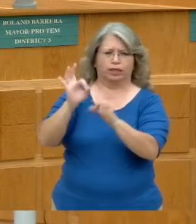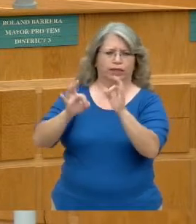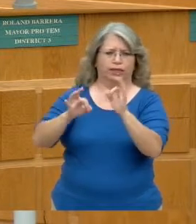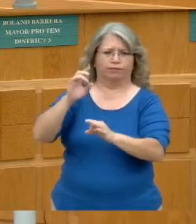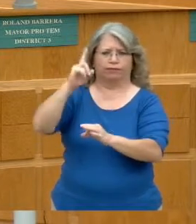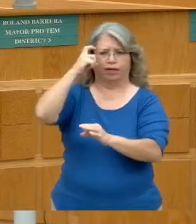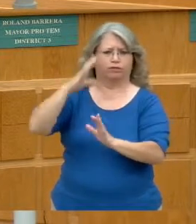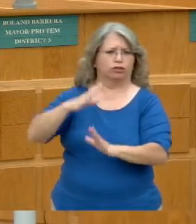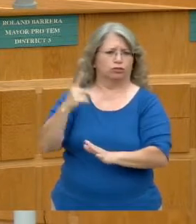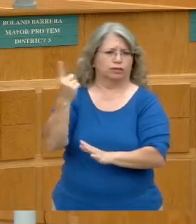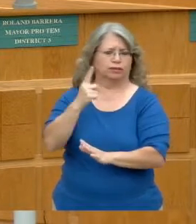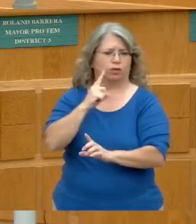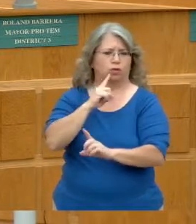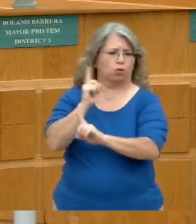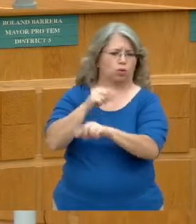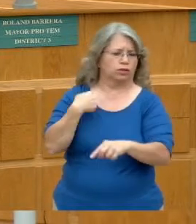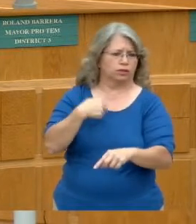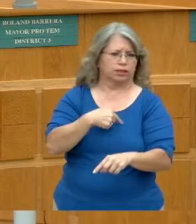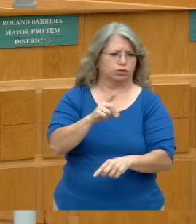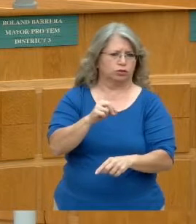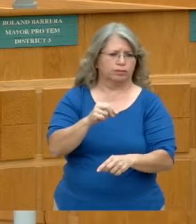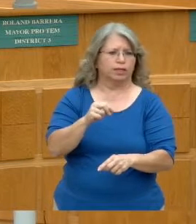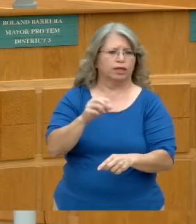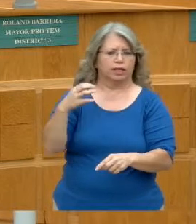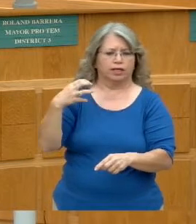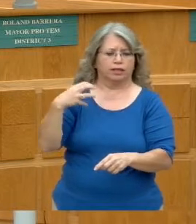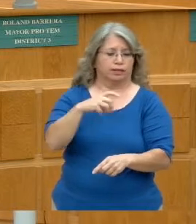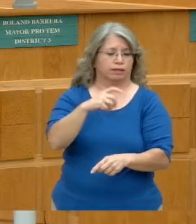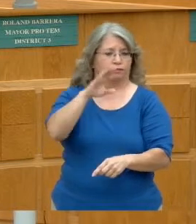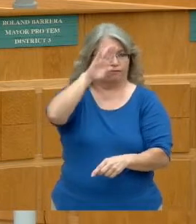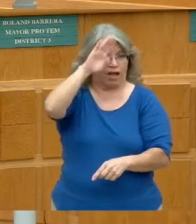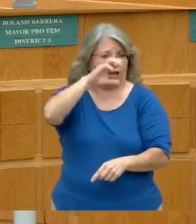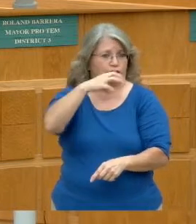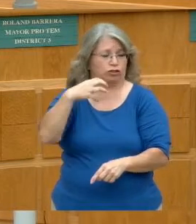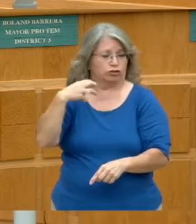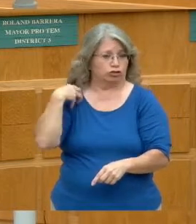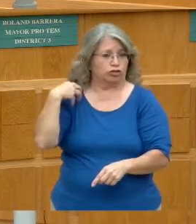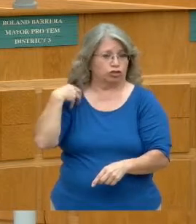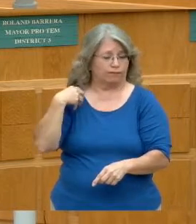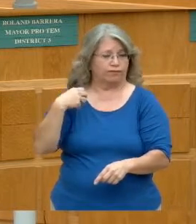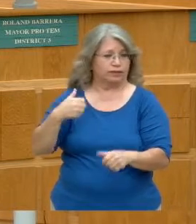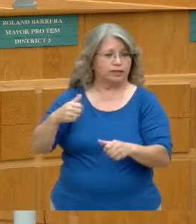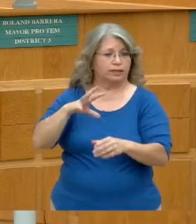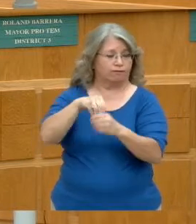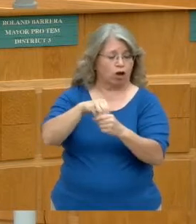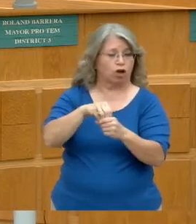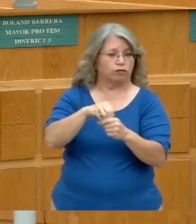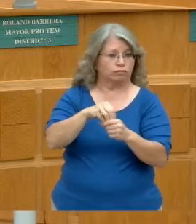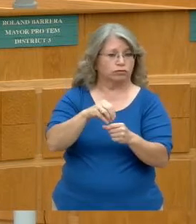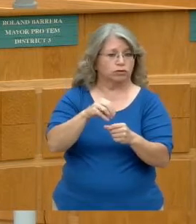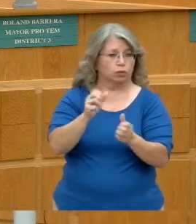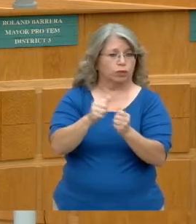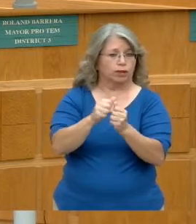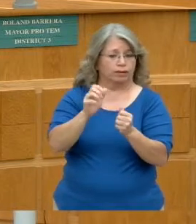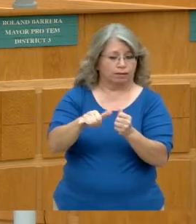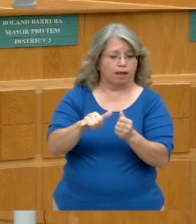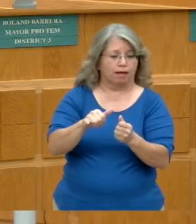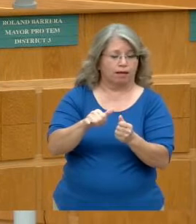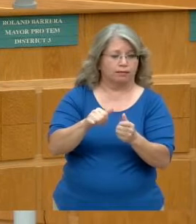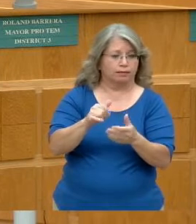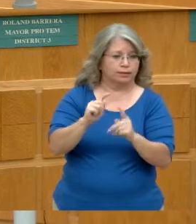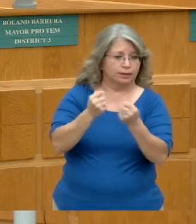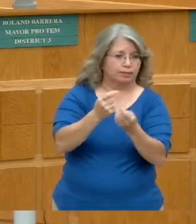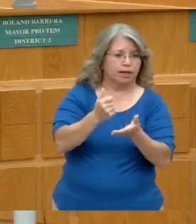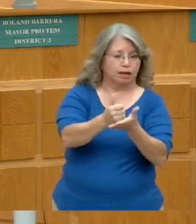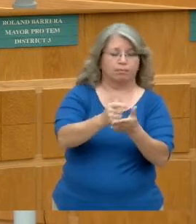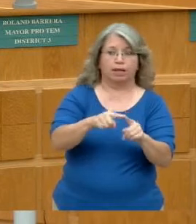Chief Rocha is going to go ahead and test. And again, what I'm grateful for is that we have now the cartridges to be able to include them so that we're not